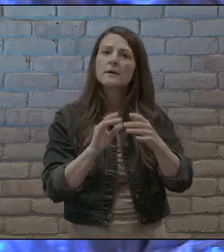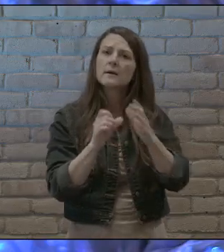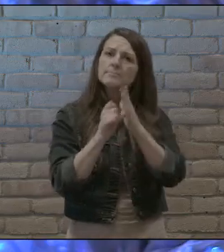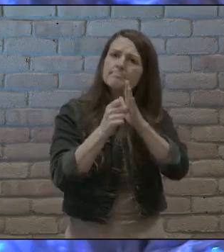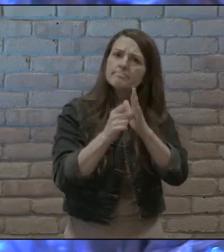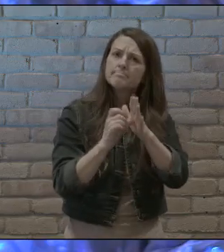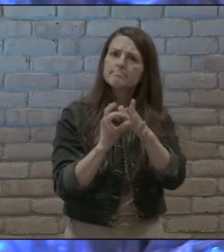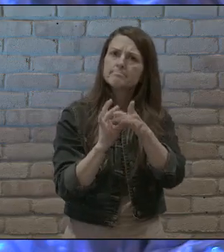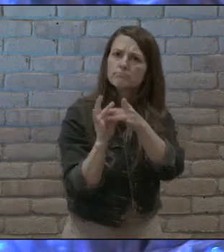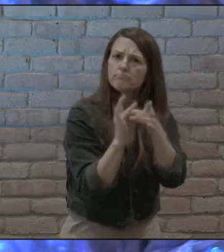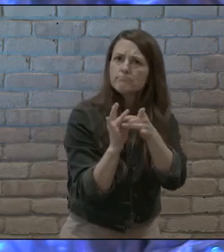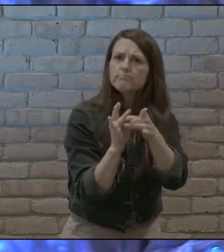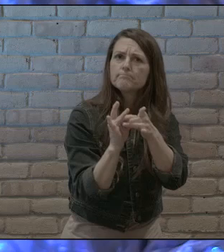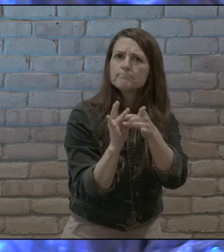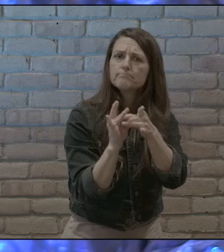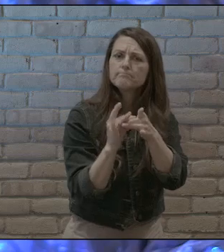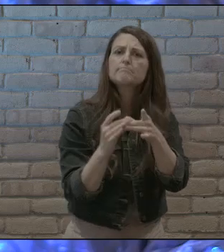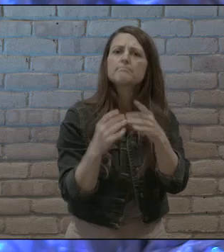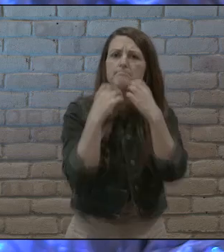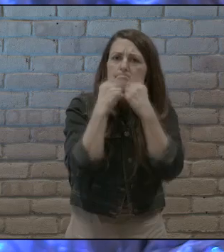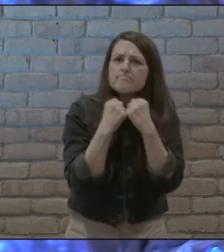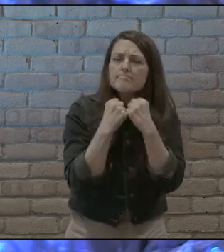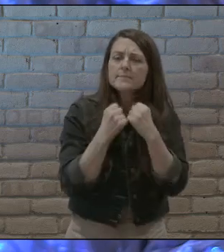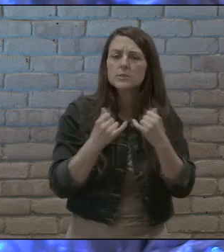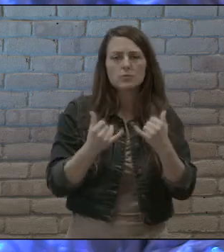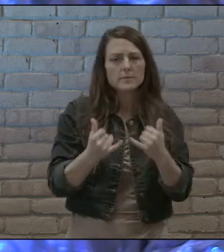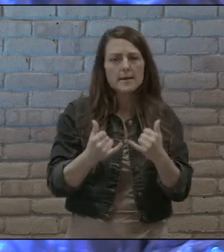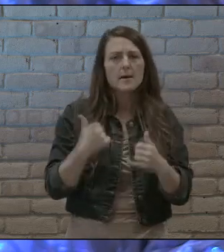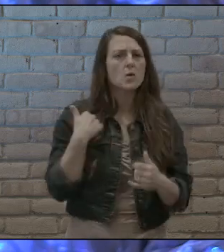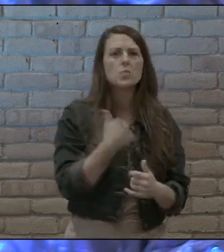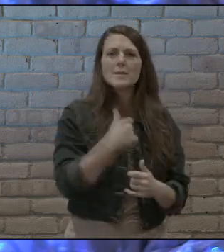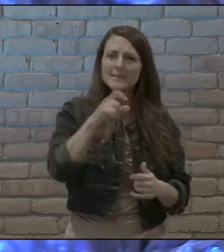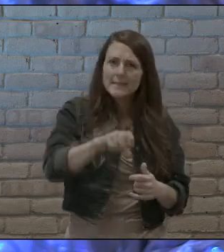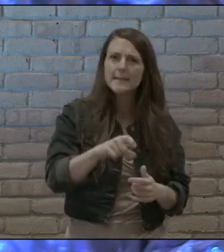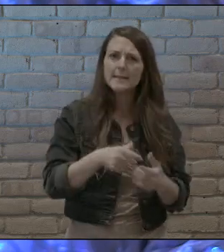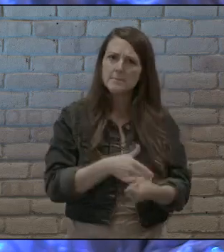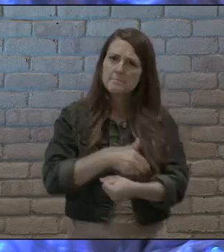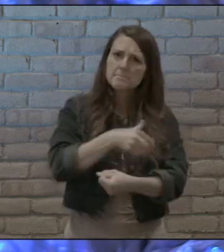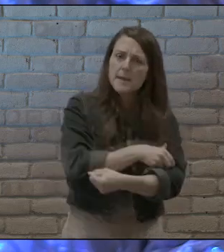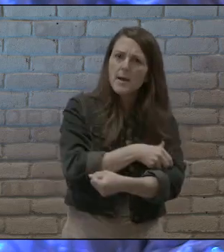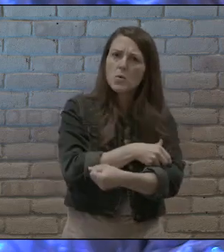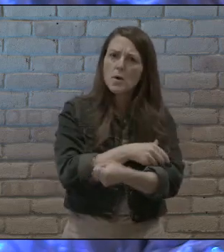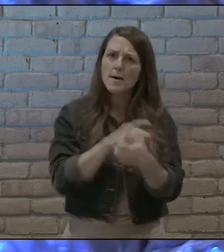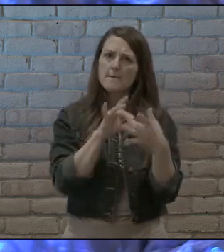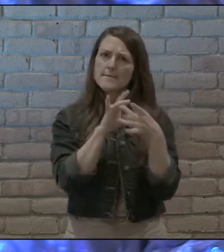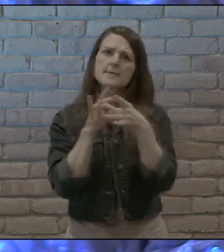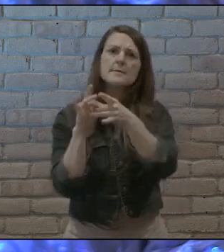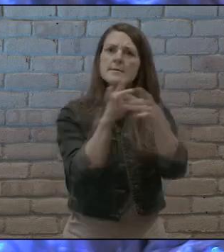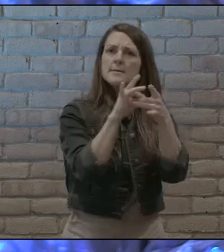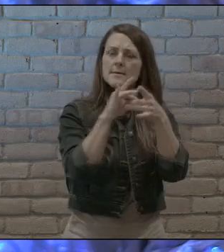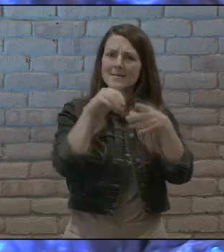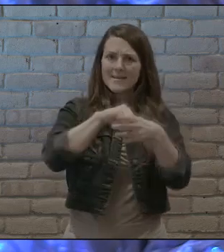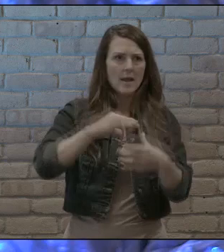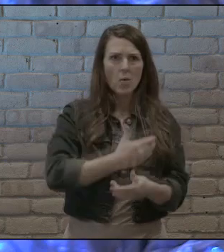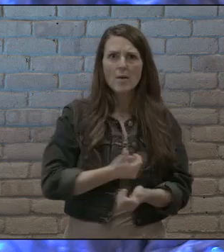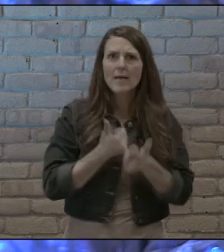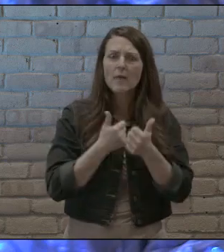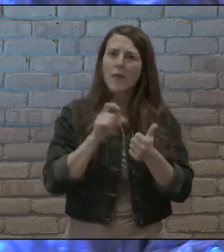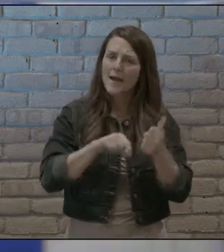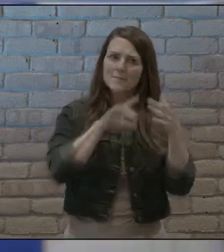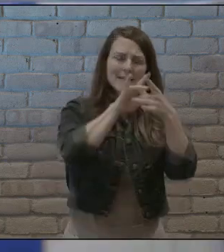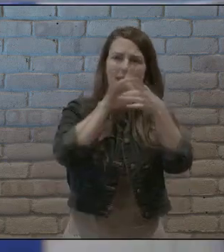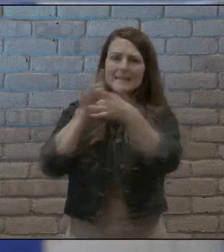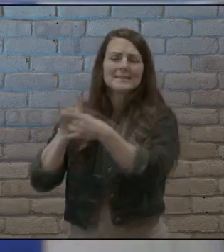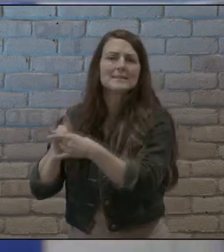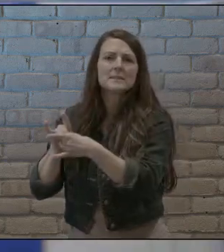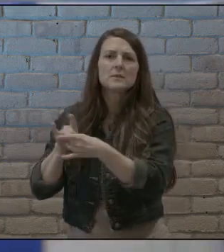Now more than ever, we need the power of community in our lives.